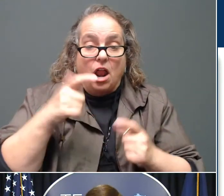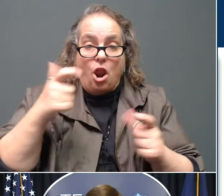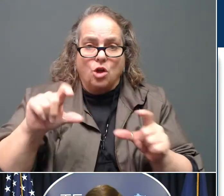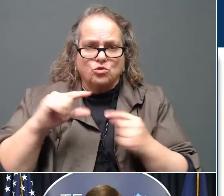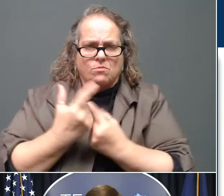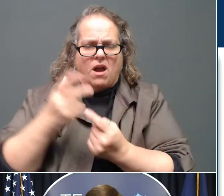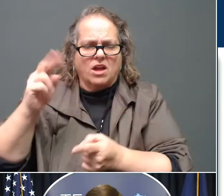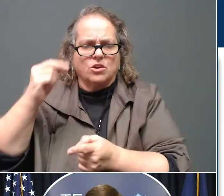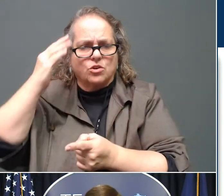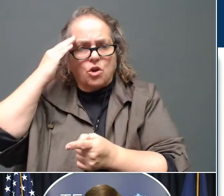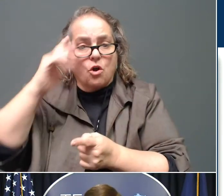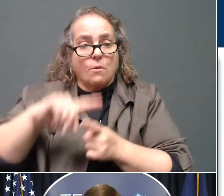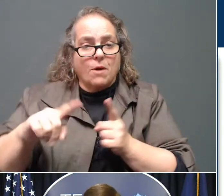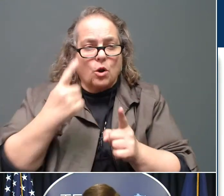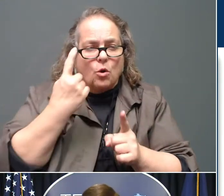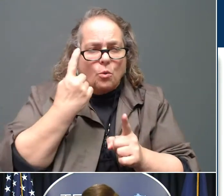about